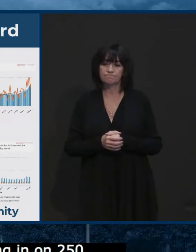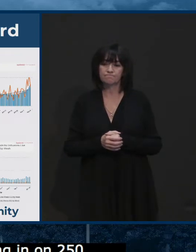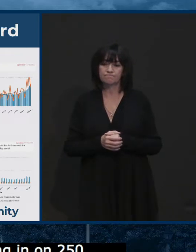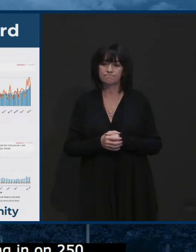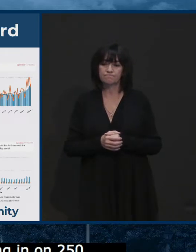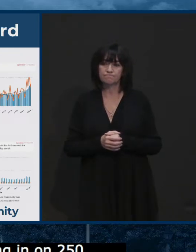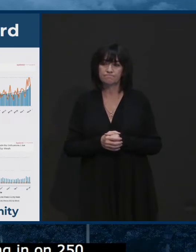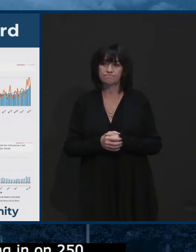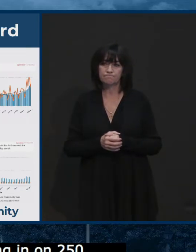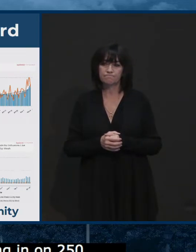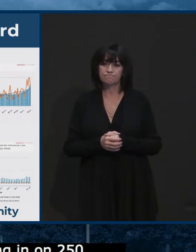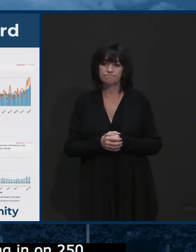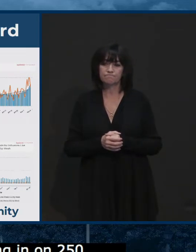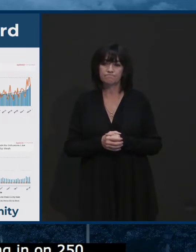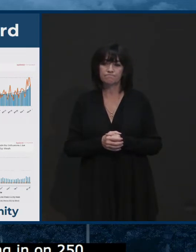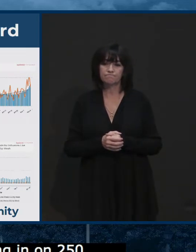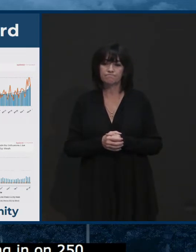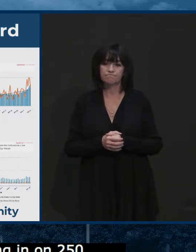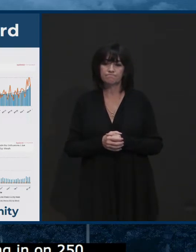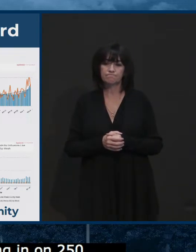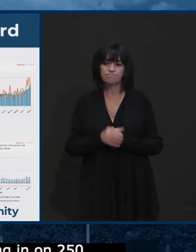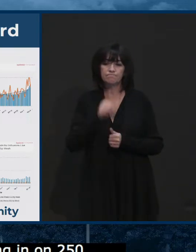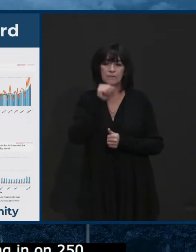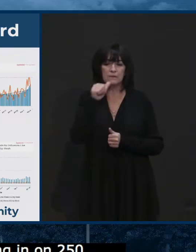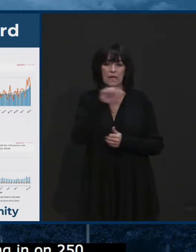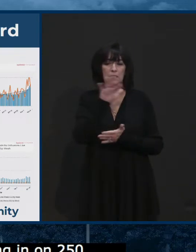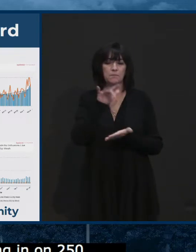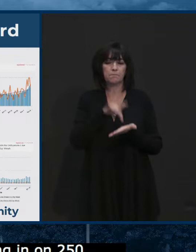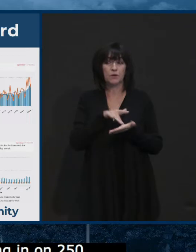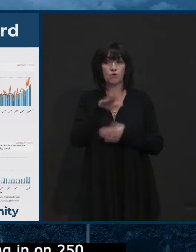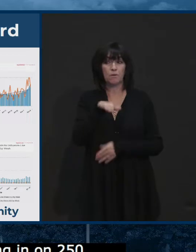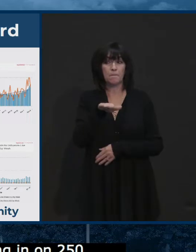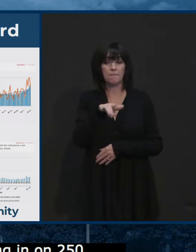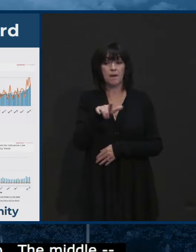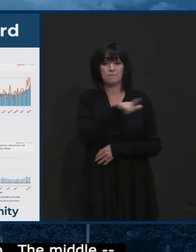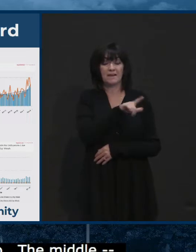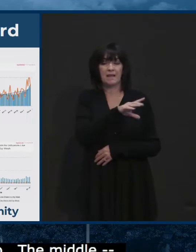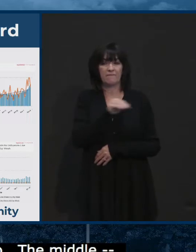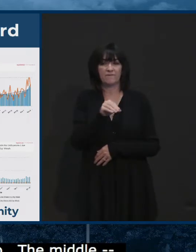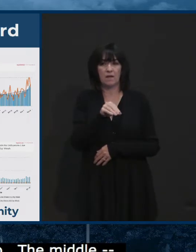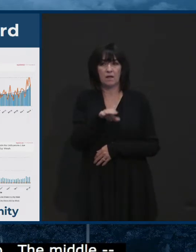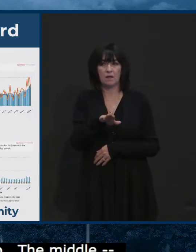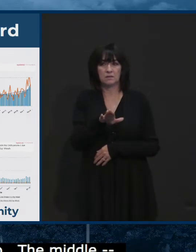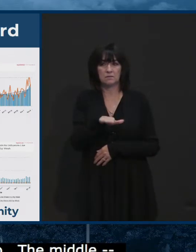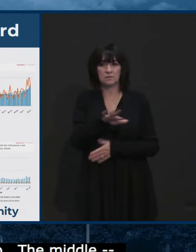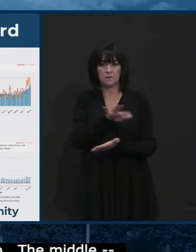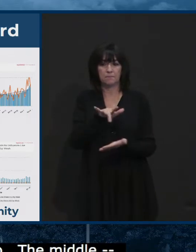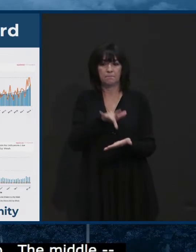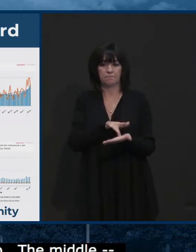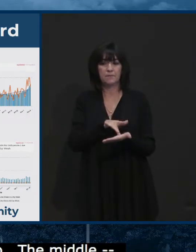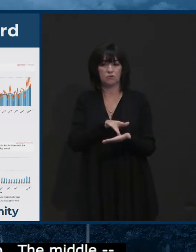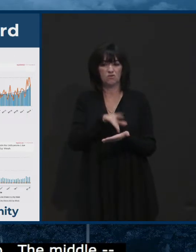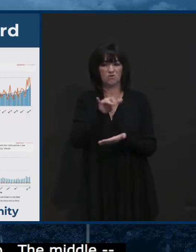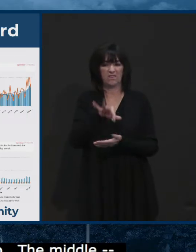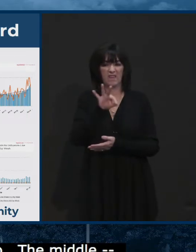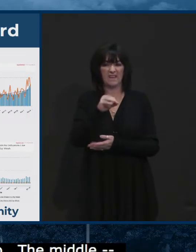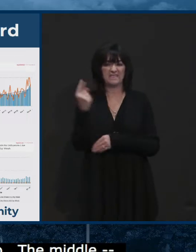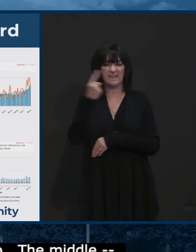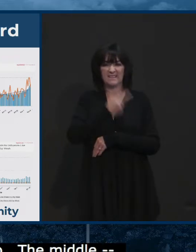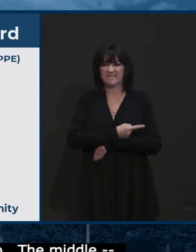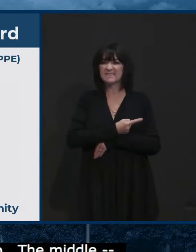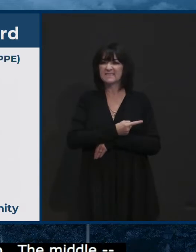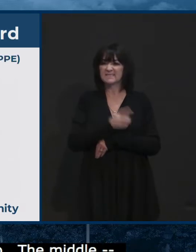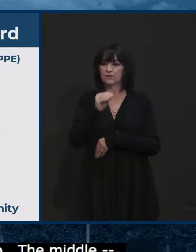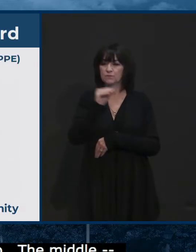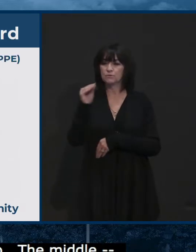There we go. The middle, I'm sorry, the bottom left and middle for those percent positives, 90-day look. AJ